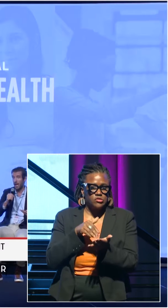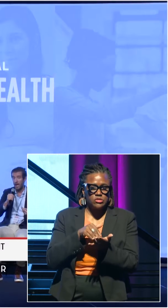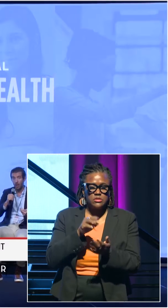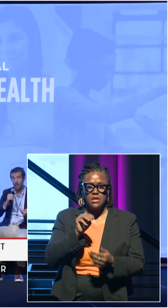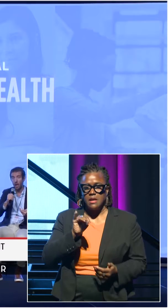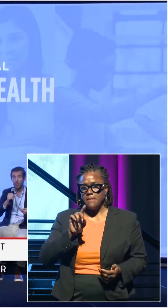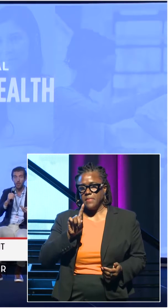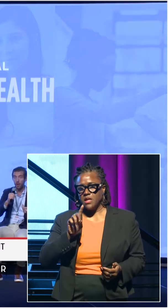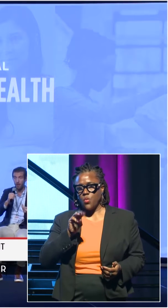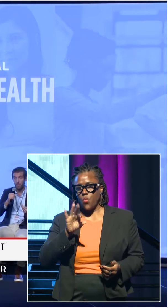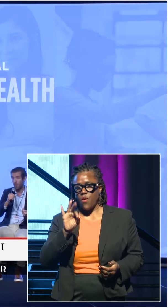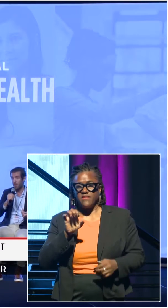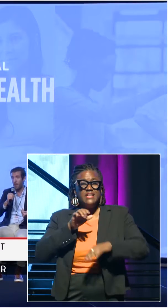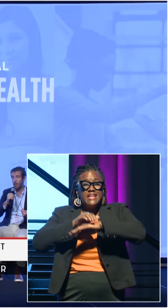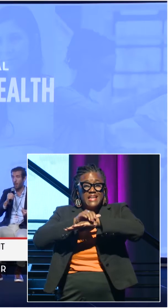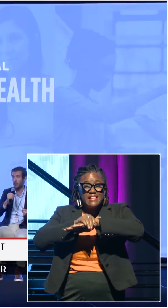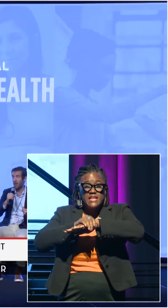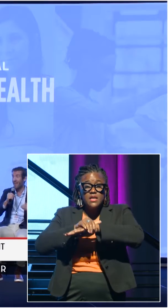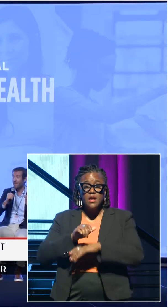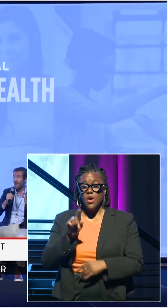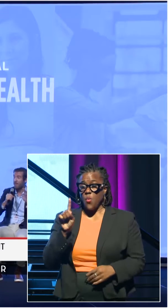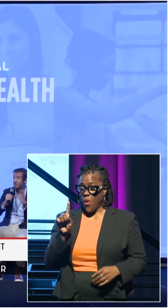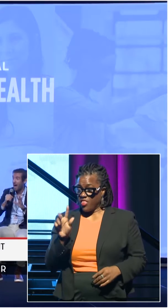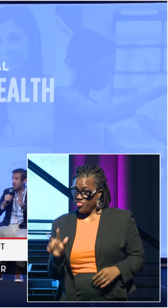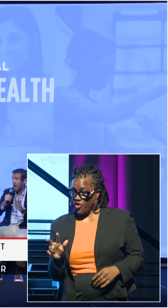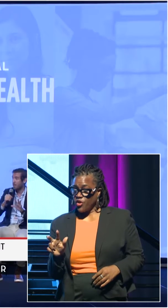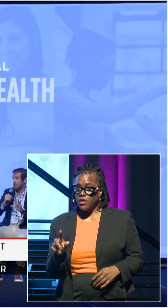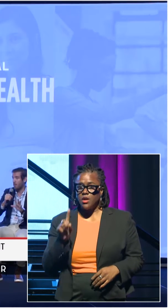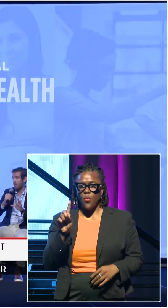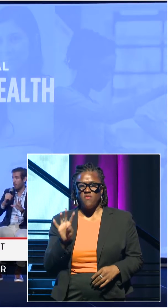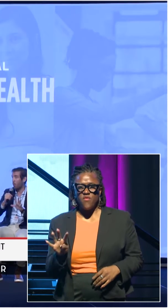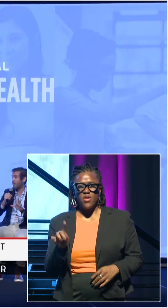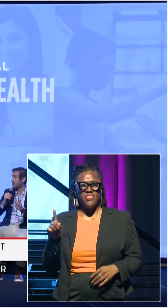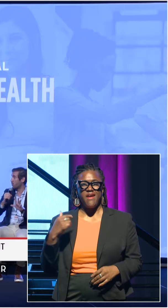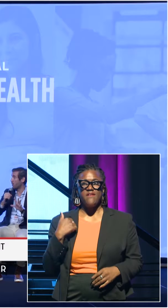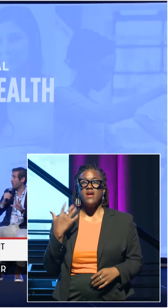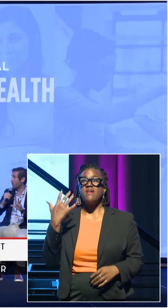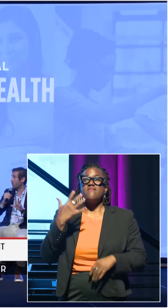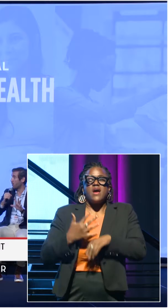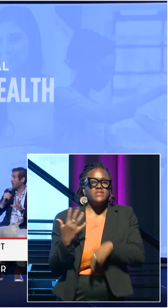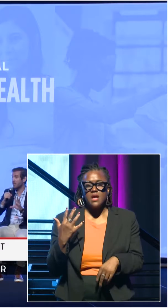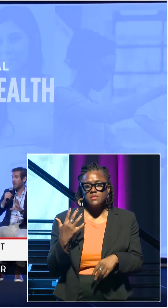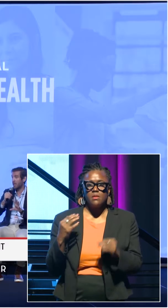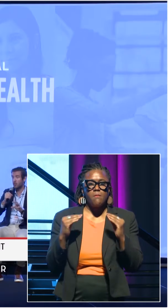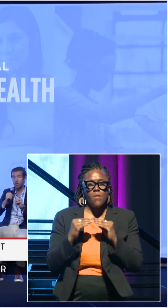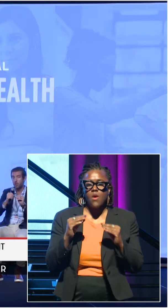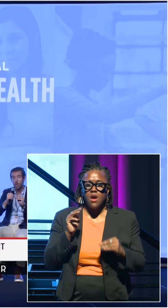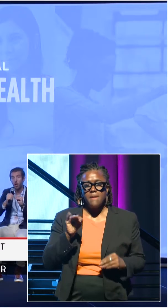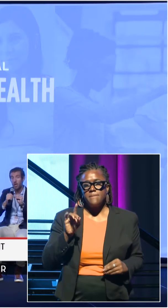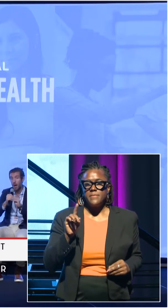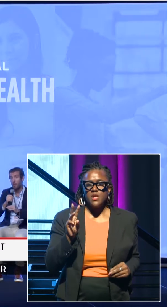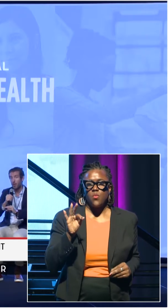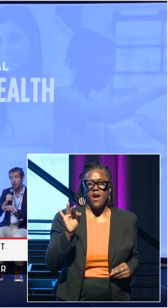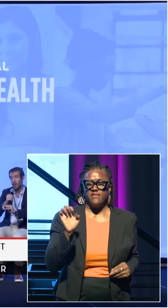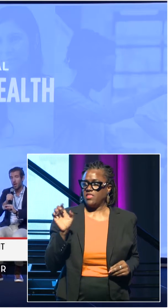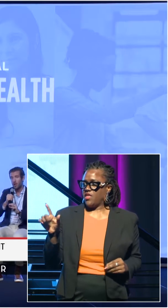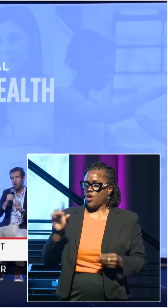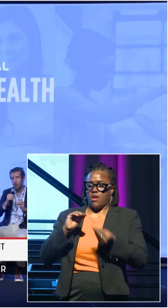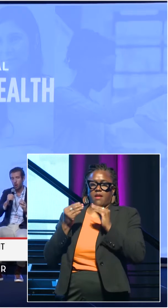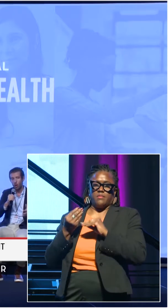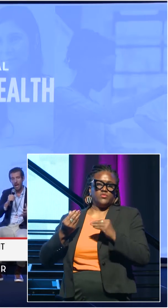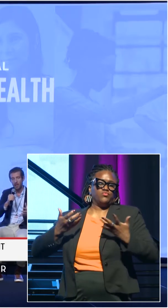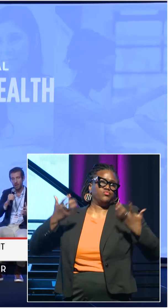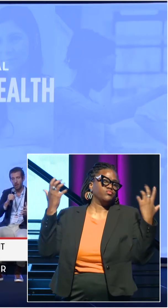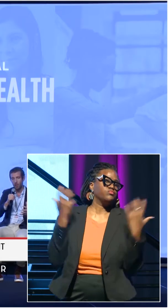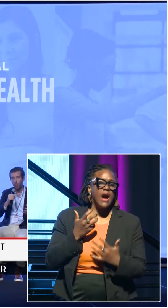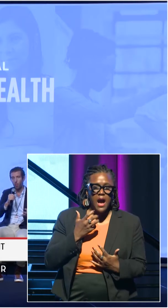You look at England, a fourth of the population, they have 5 times as many midwives as we do in the United States, just sheer numbers. So you